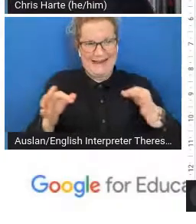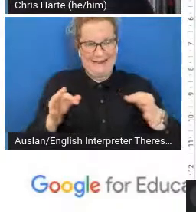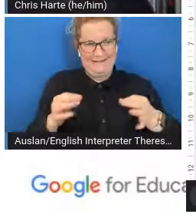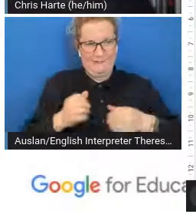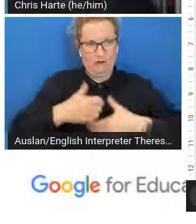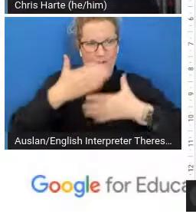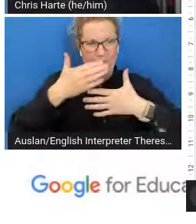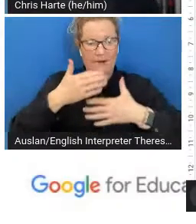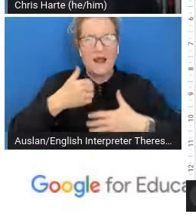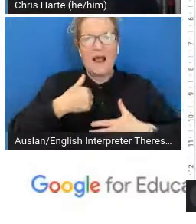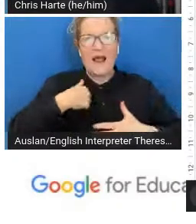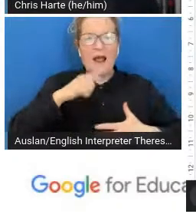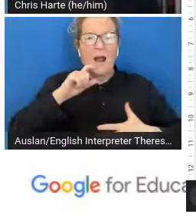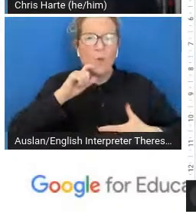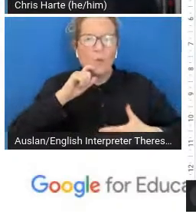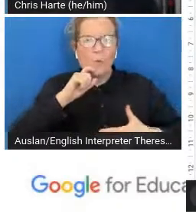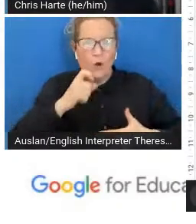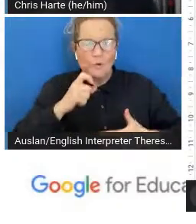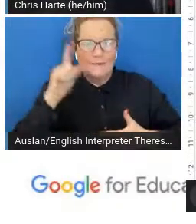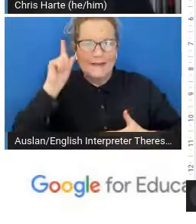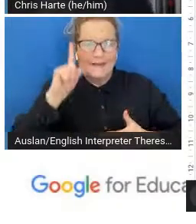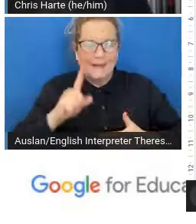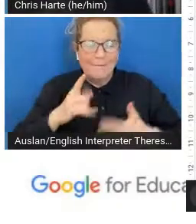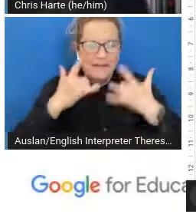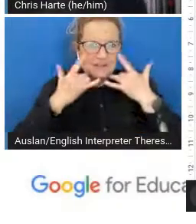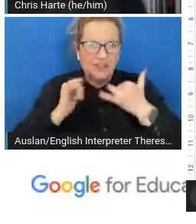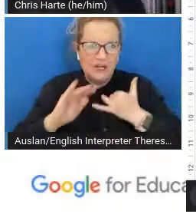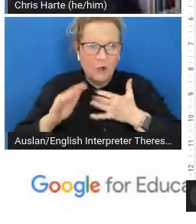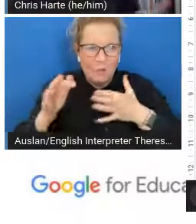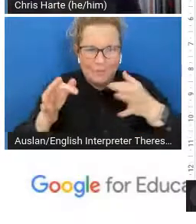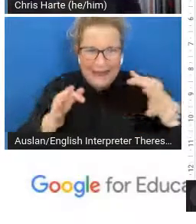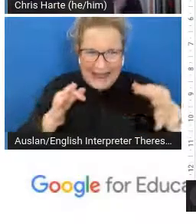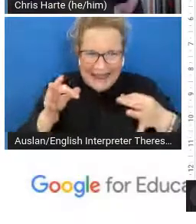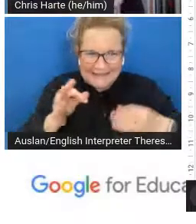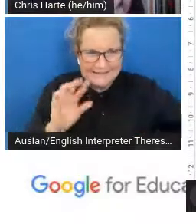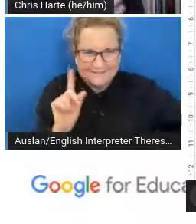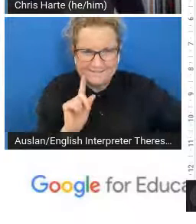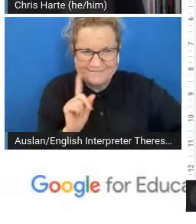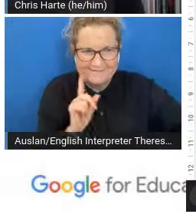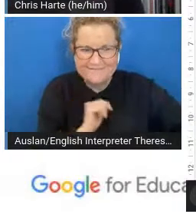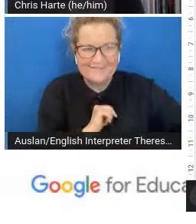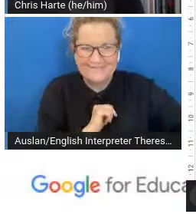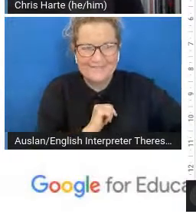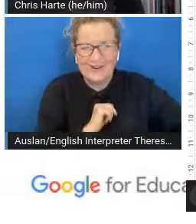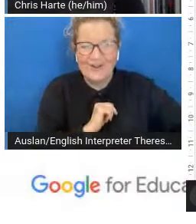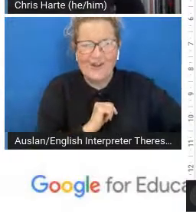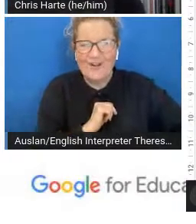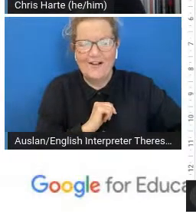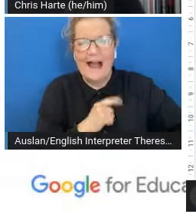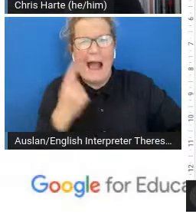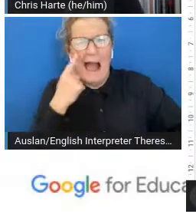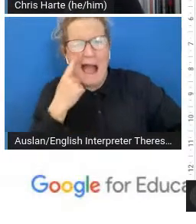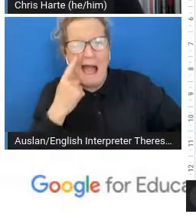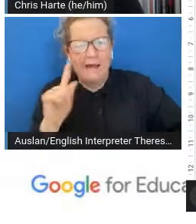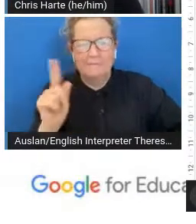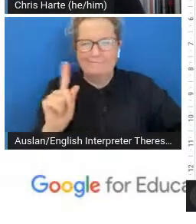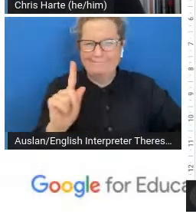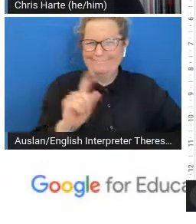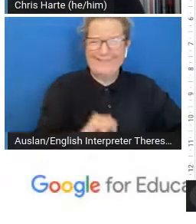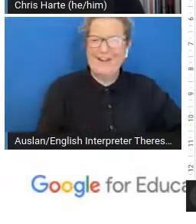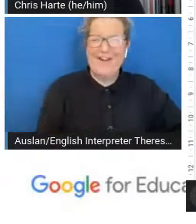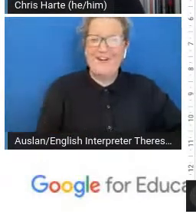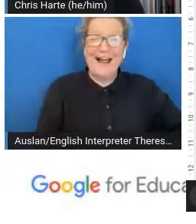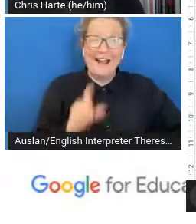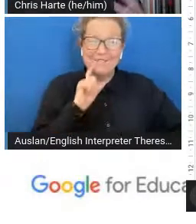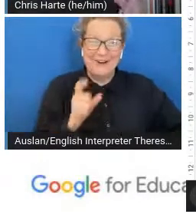planning, anyone, by the way. It's not like it's not one of those where it's like you must plan your thing and I'm going to come and check it. But